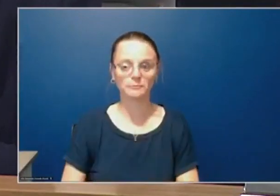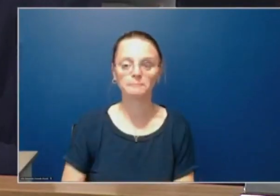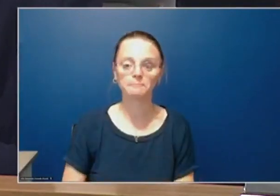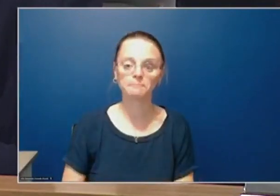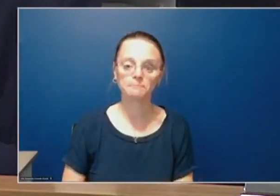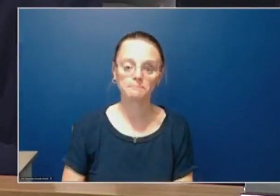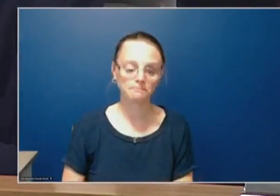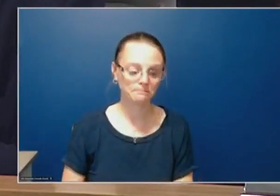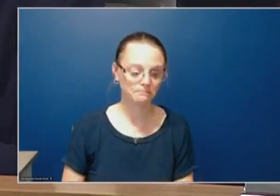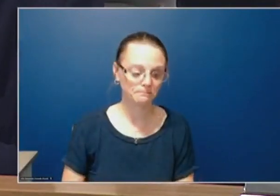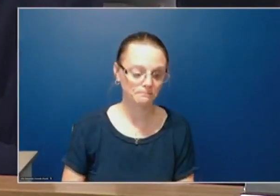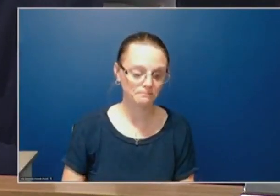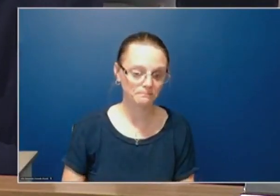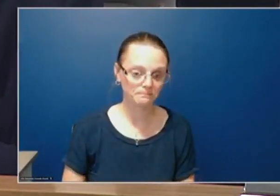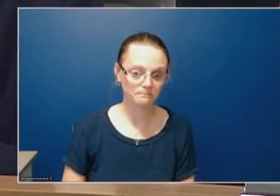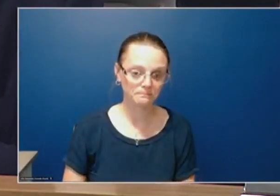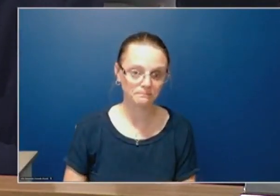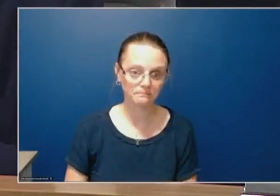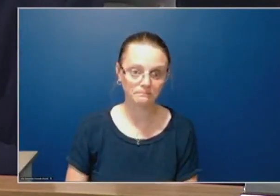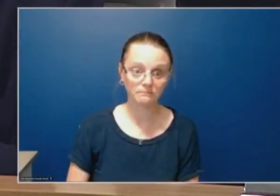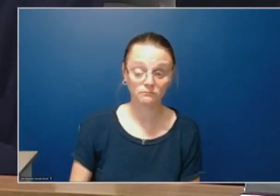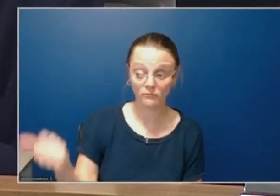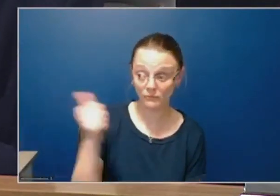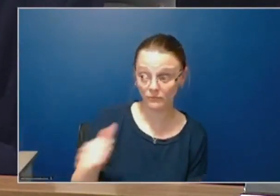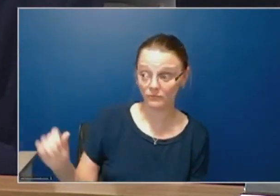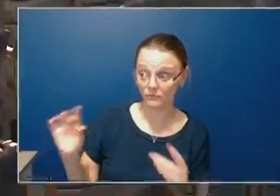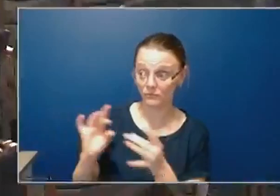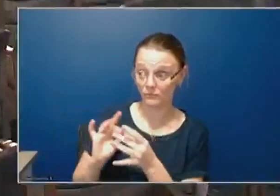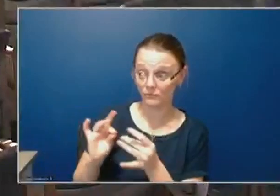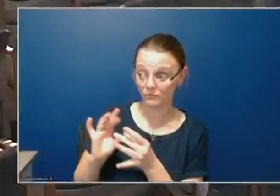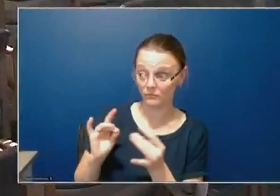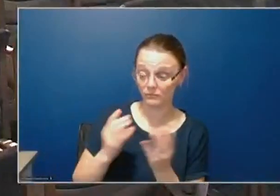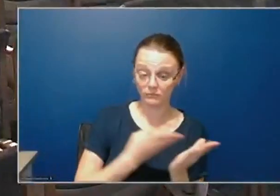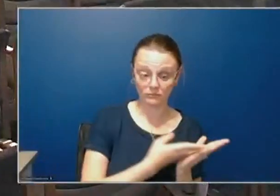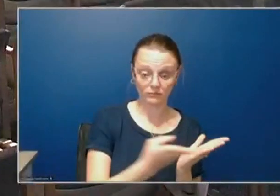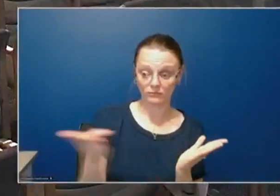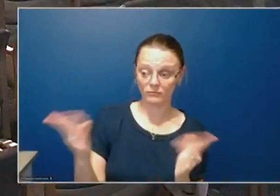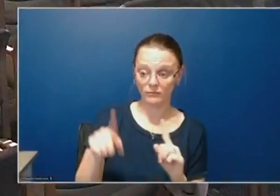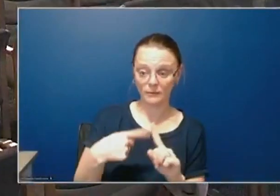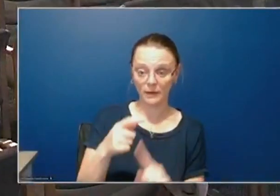Is there any other person that would like to make a comment about the -2 amendment?